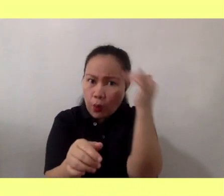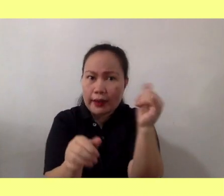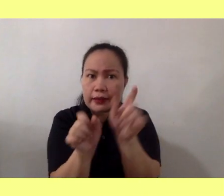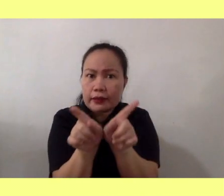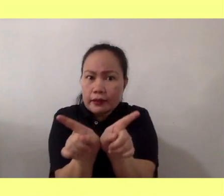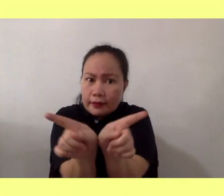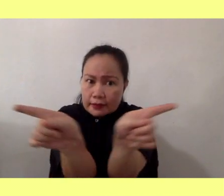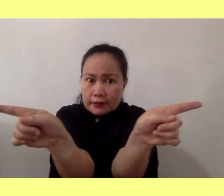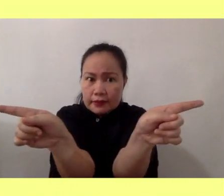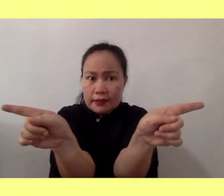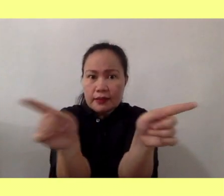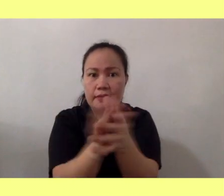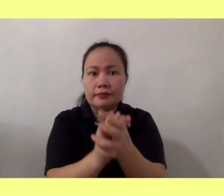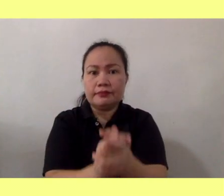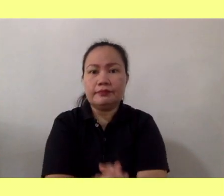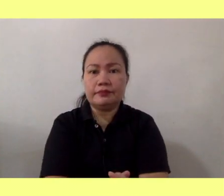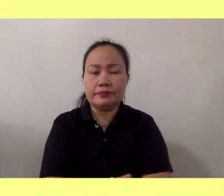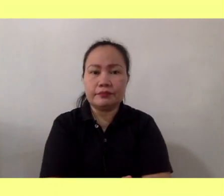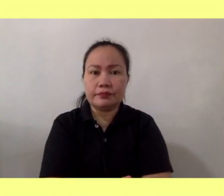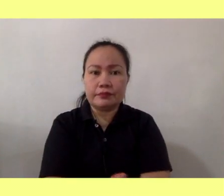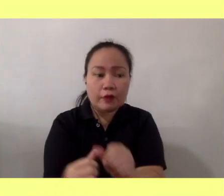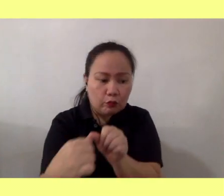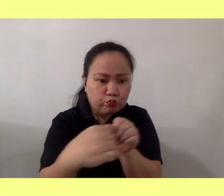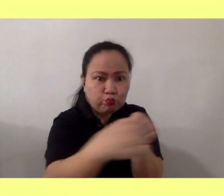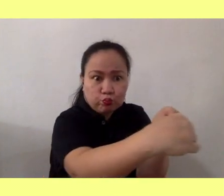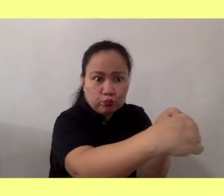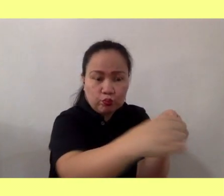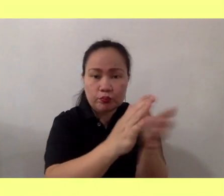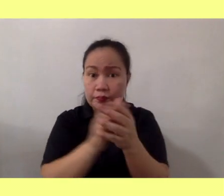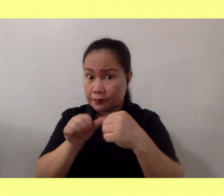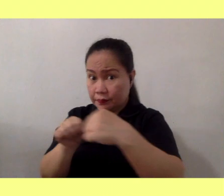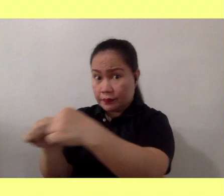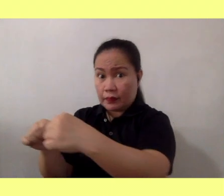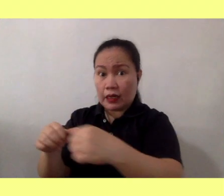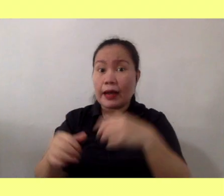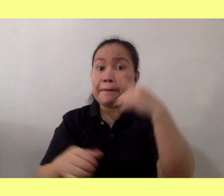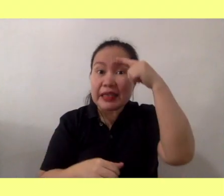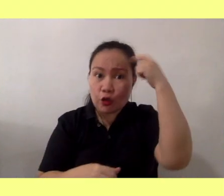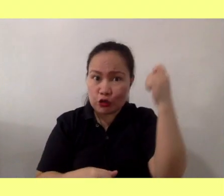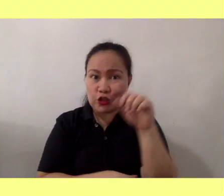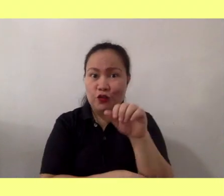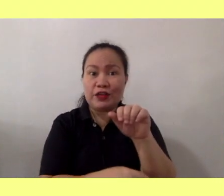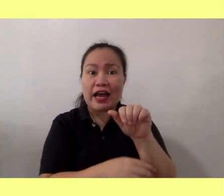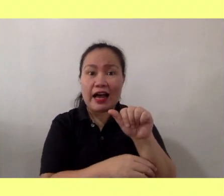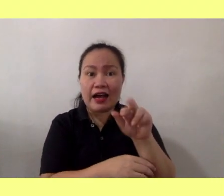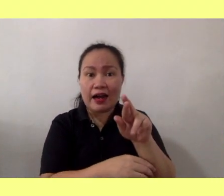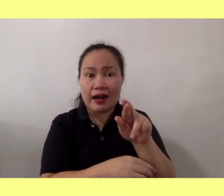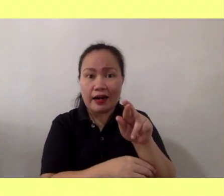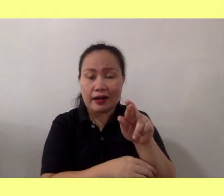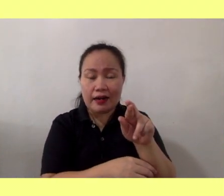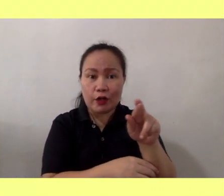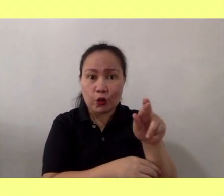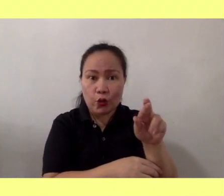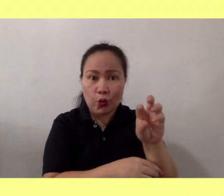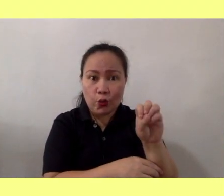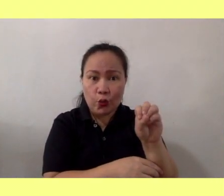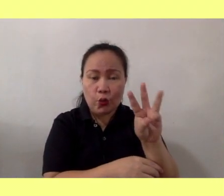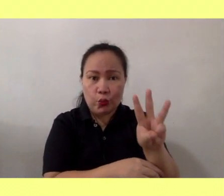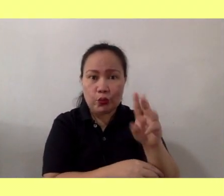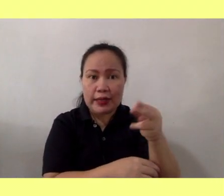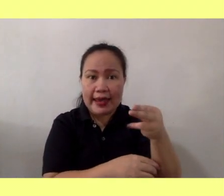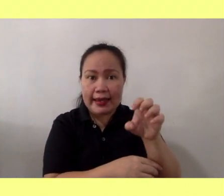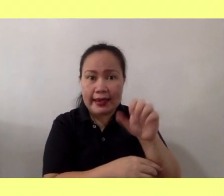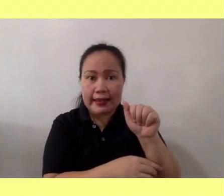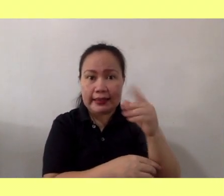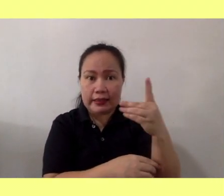Kasi from here, so ayan siya, nag-e-extend siya in both directions because of the arrowheads. So, ito pong